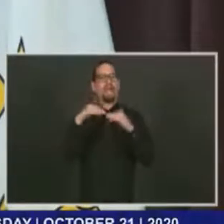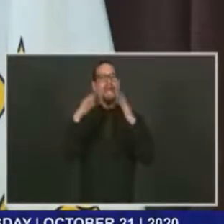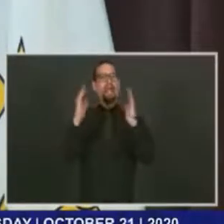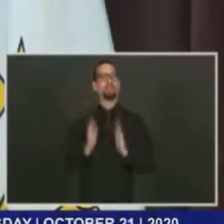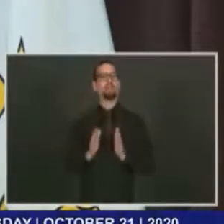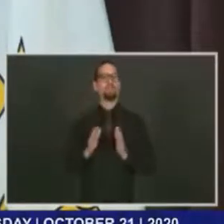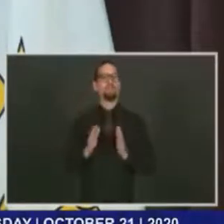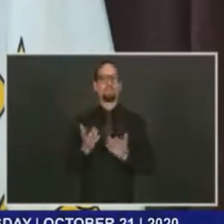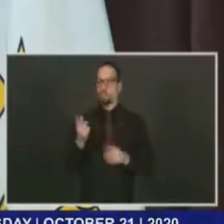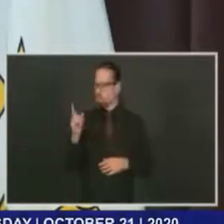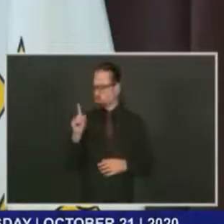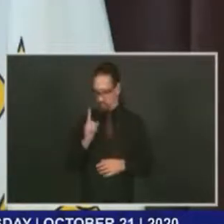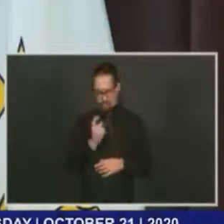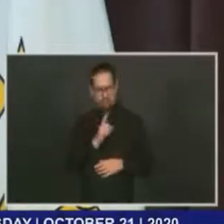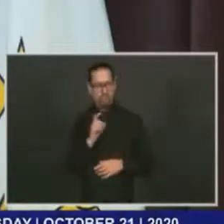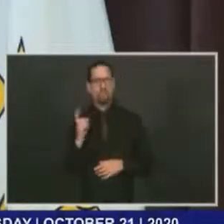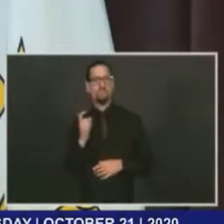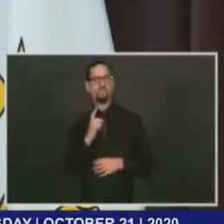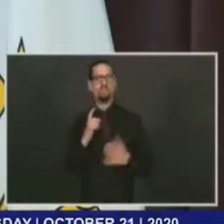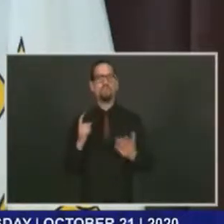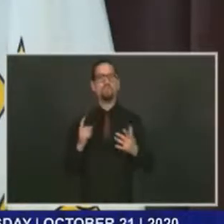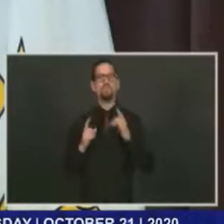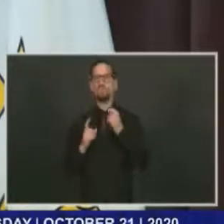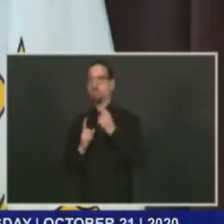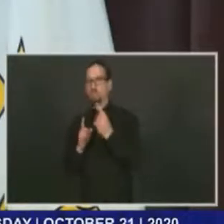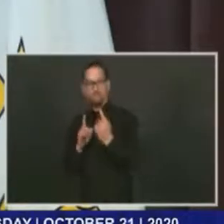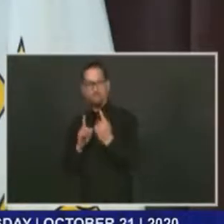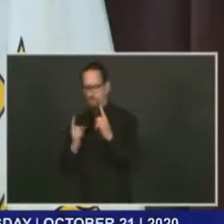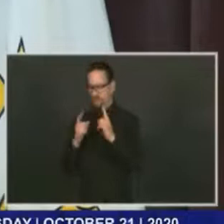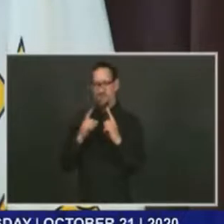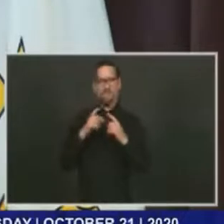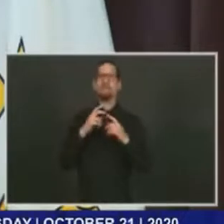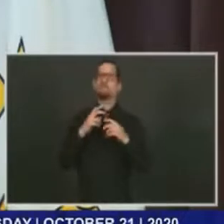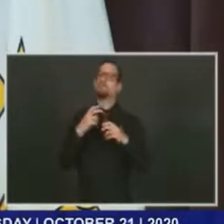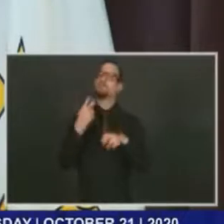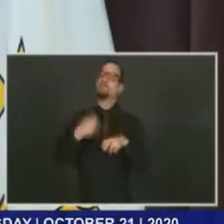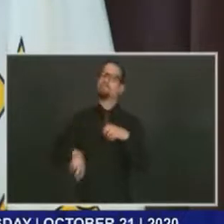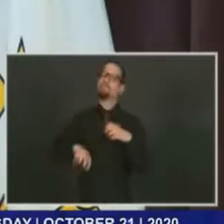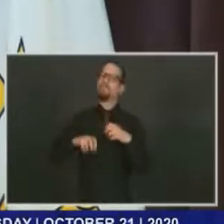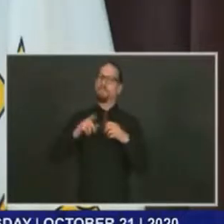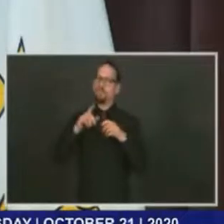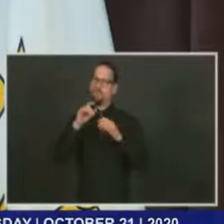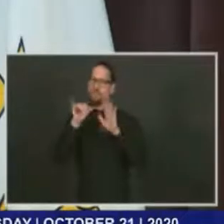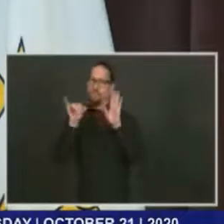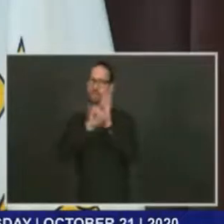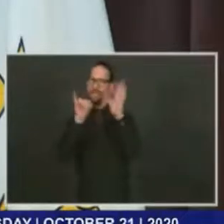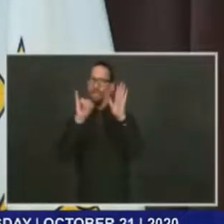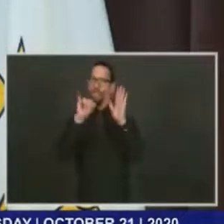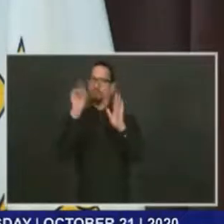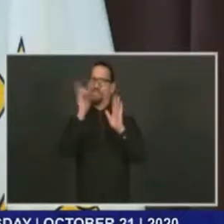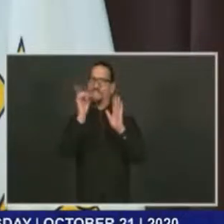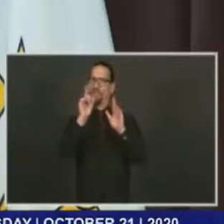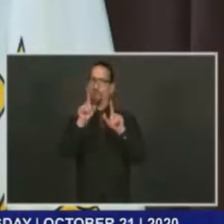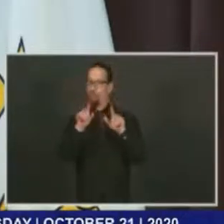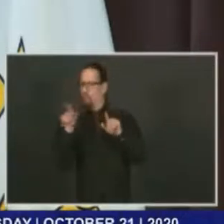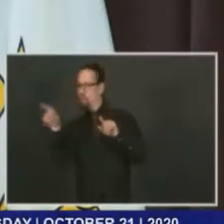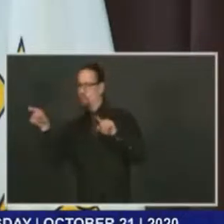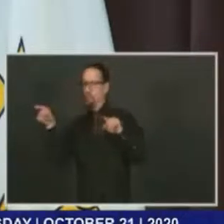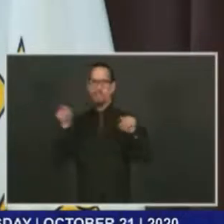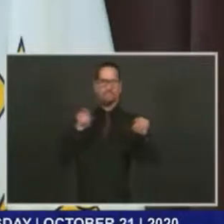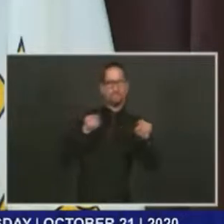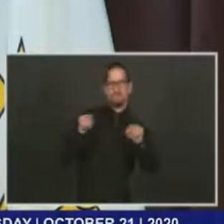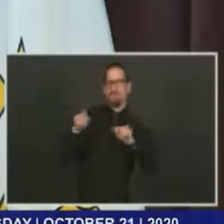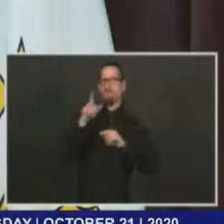would without wearing a mask. And that really highlights the importance of just the mask wearing